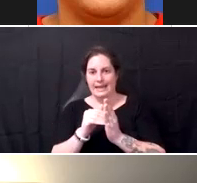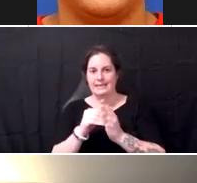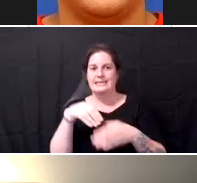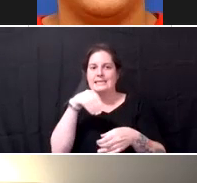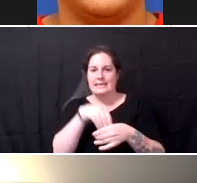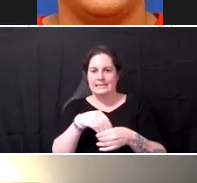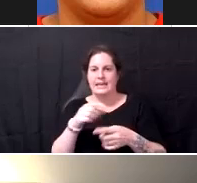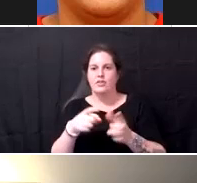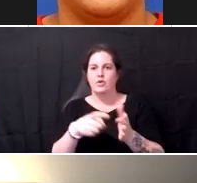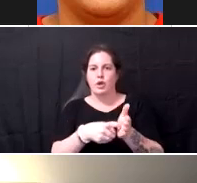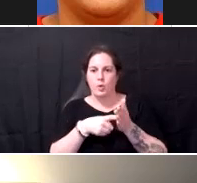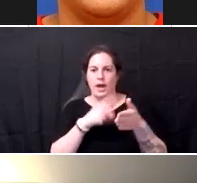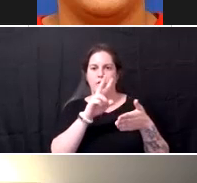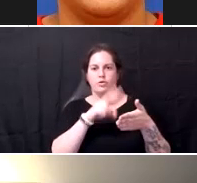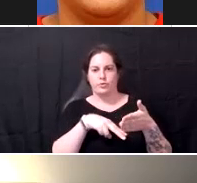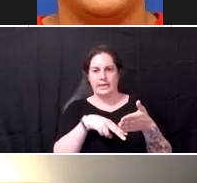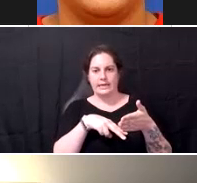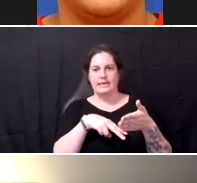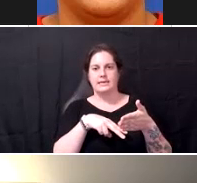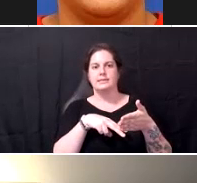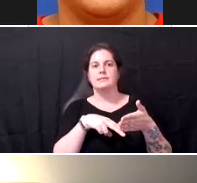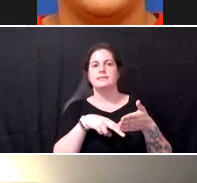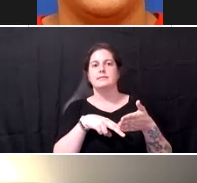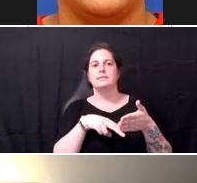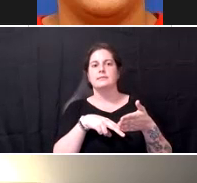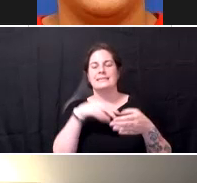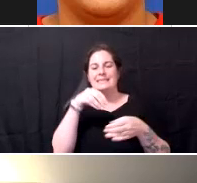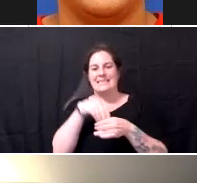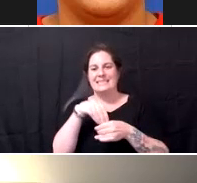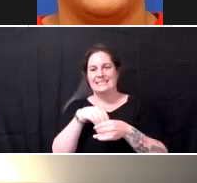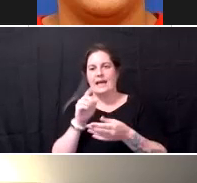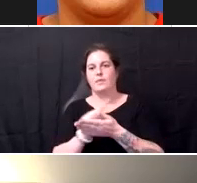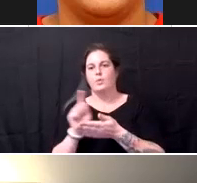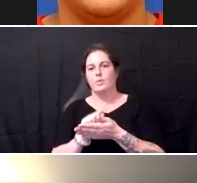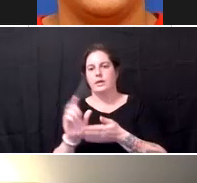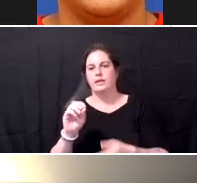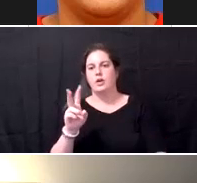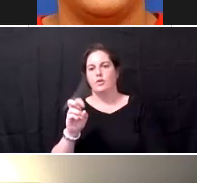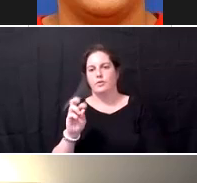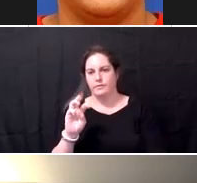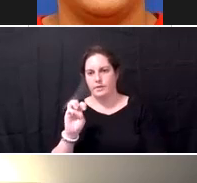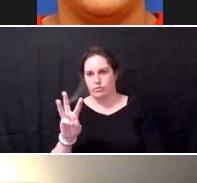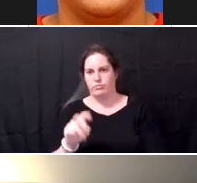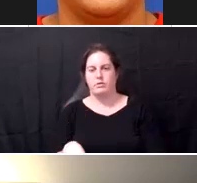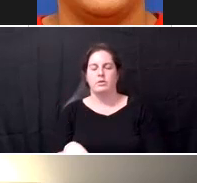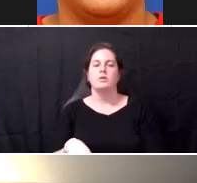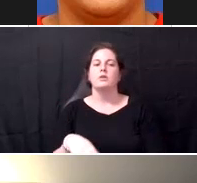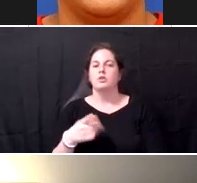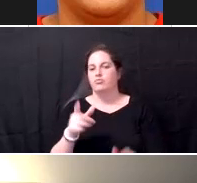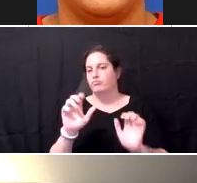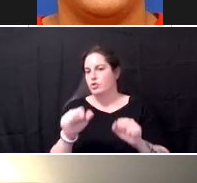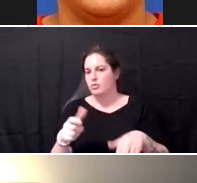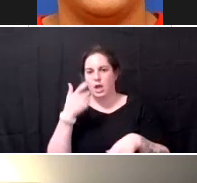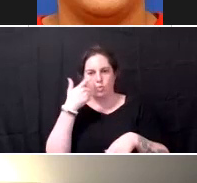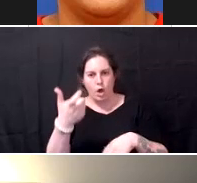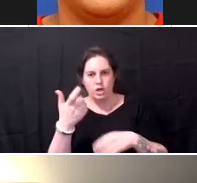viewings in this week's overview on 1D motion, those motion graph videos. So you can go back and watch them over and over if you